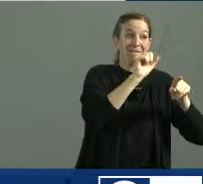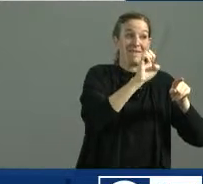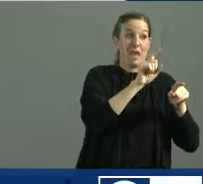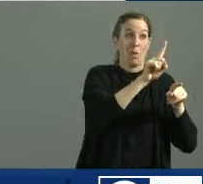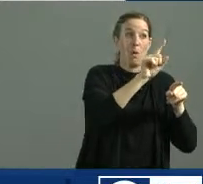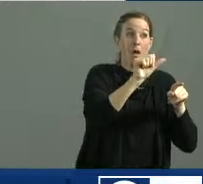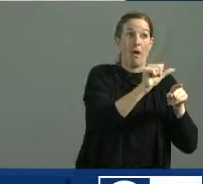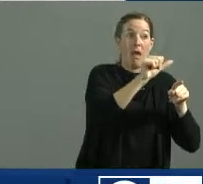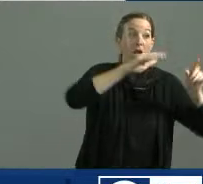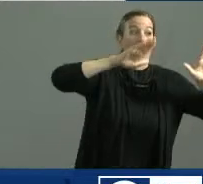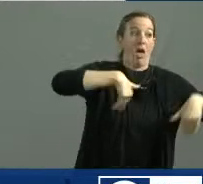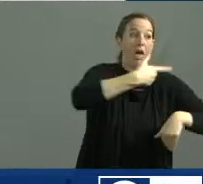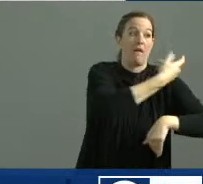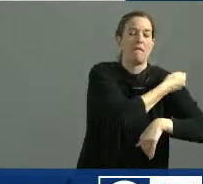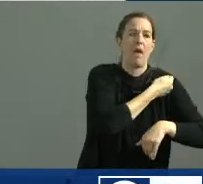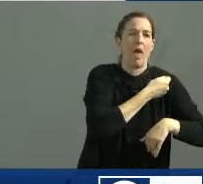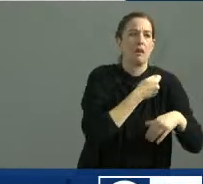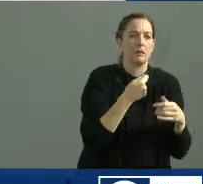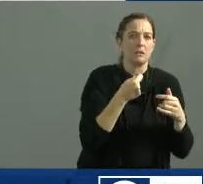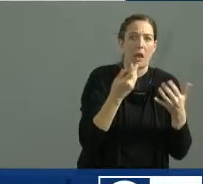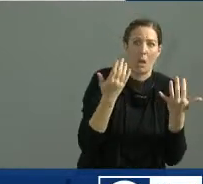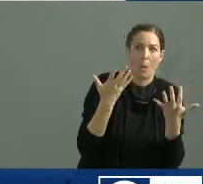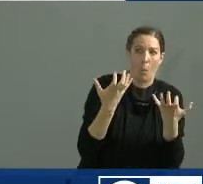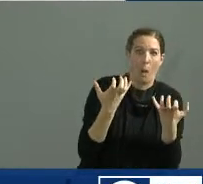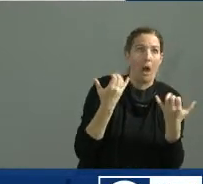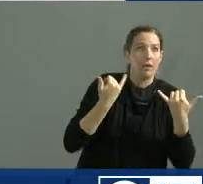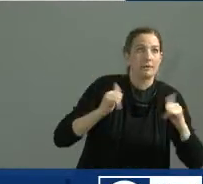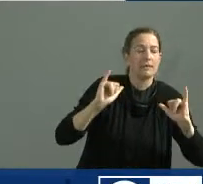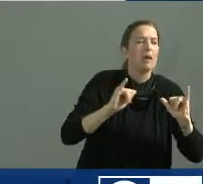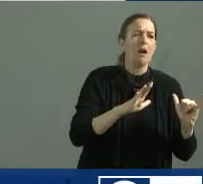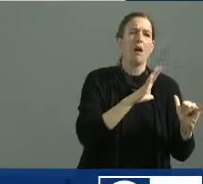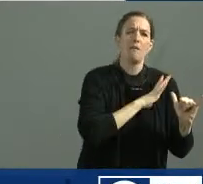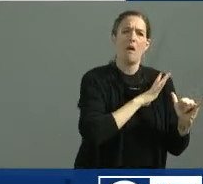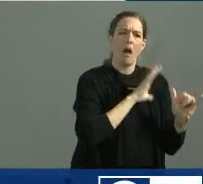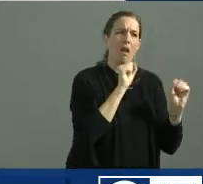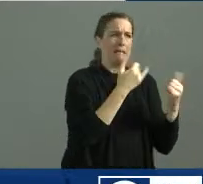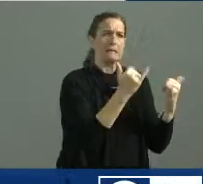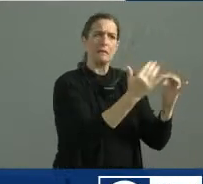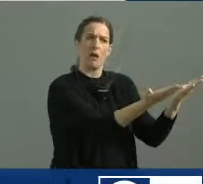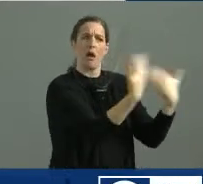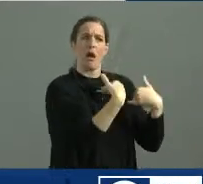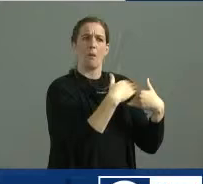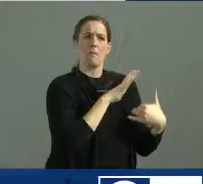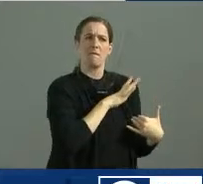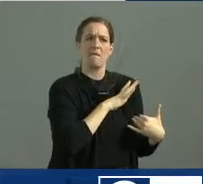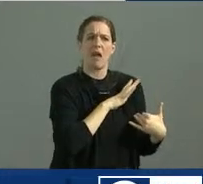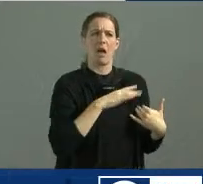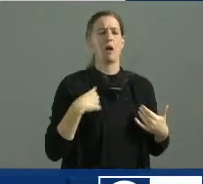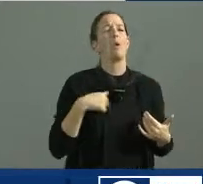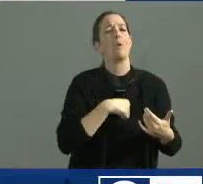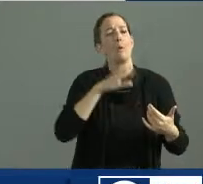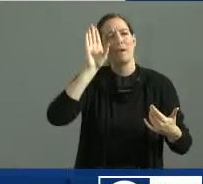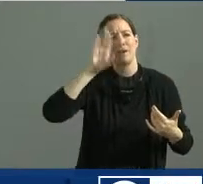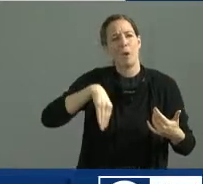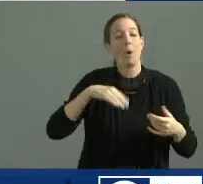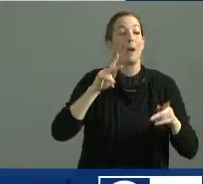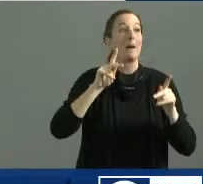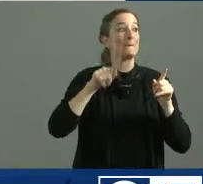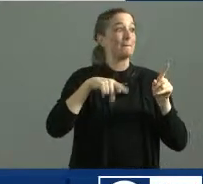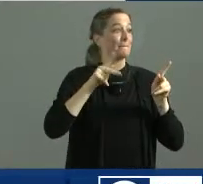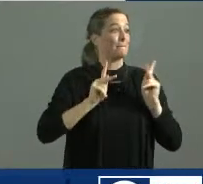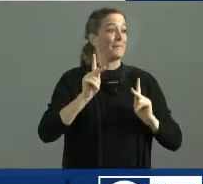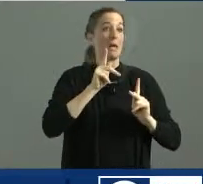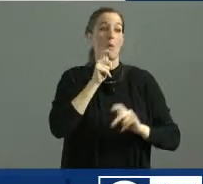for vaccination. And we know that as more and more people get vaccinated and talk about their experience, people who may have not